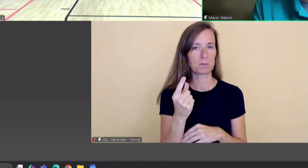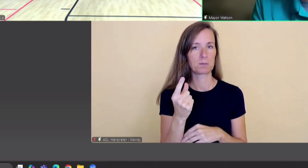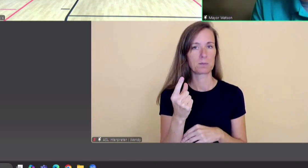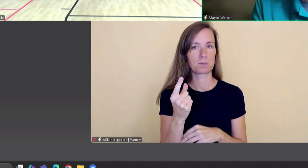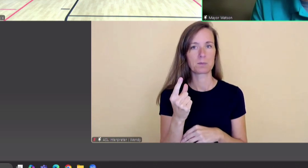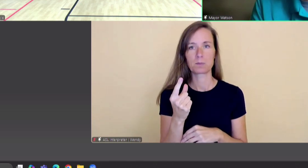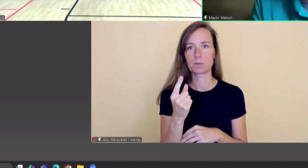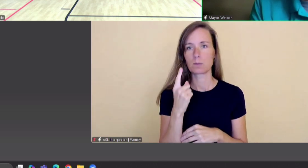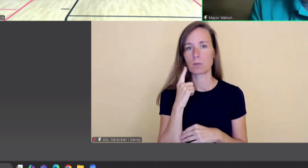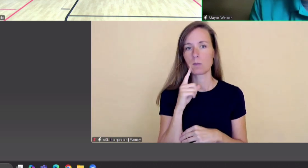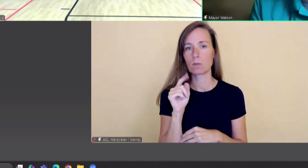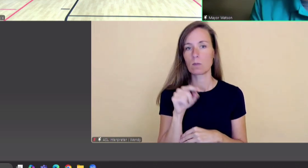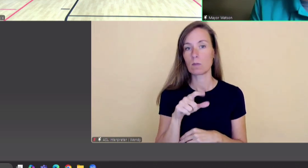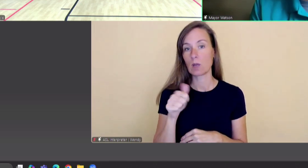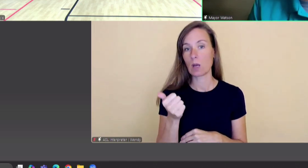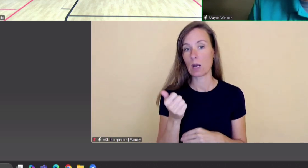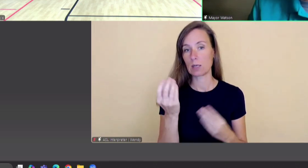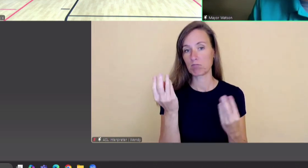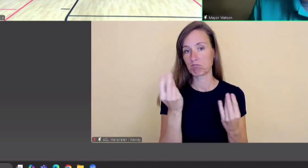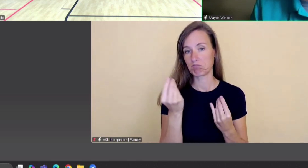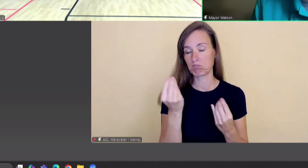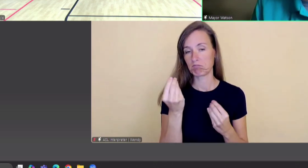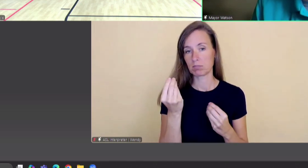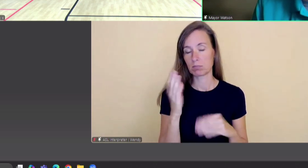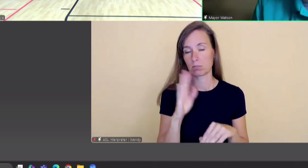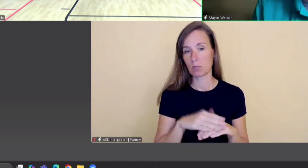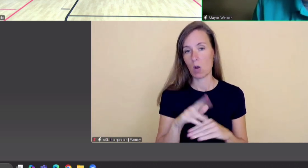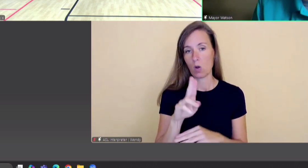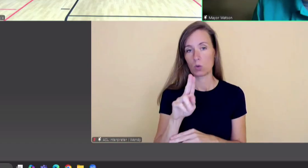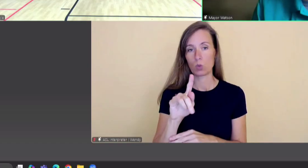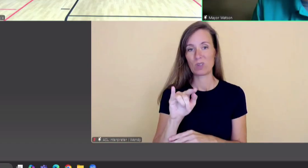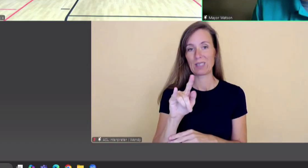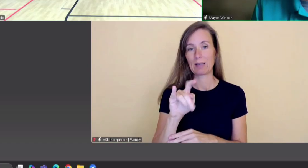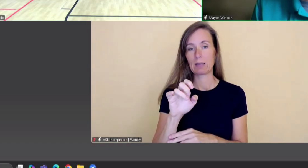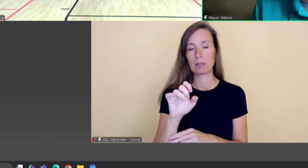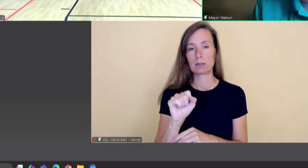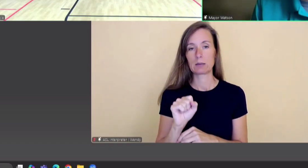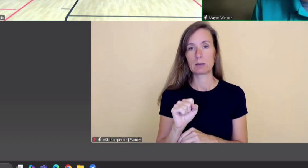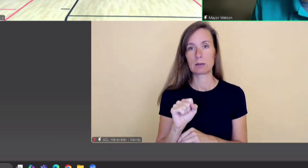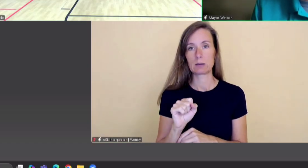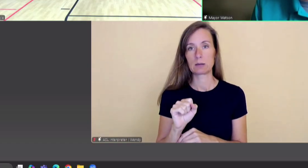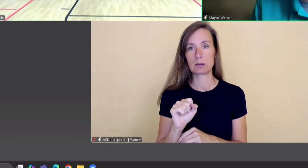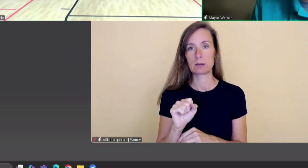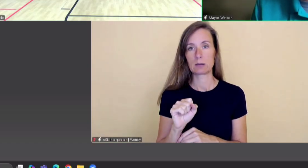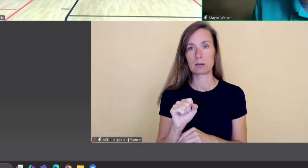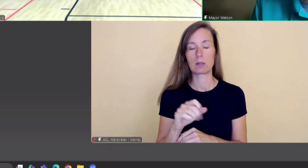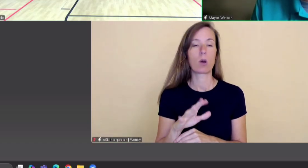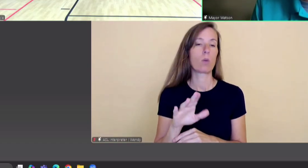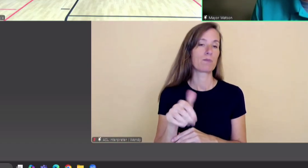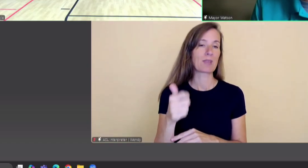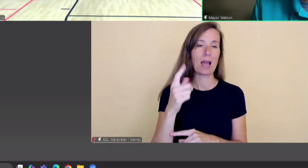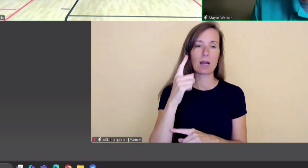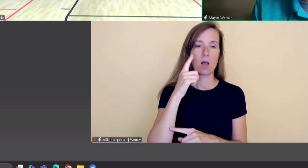any thought to the utility of having a Hospital Hill discussion on the 11th?